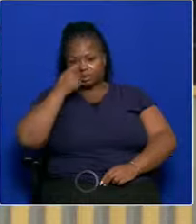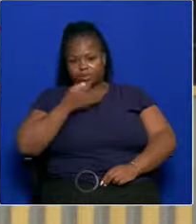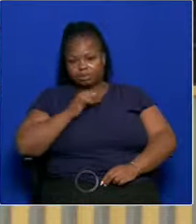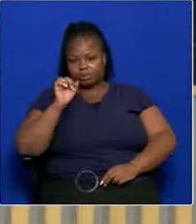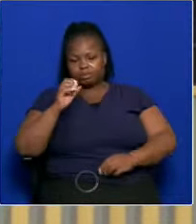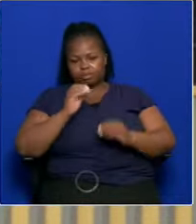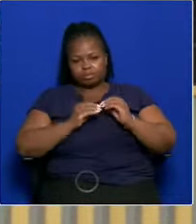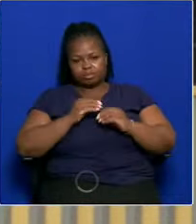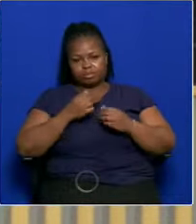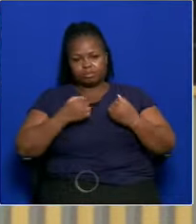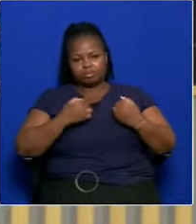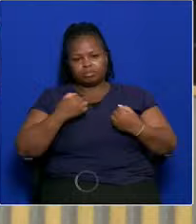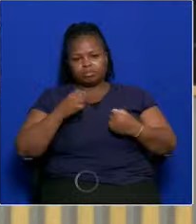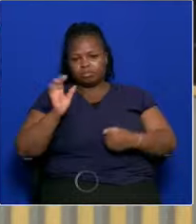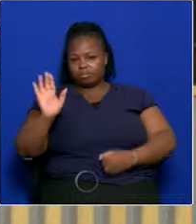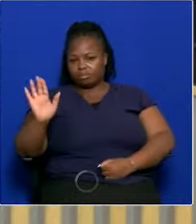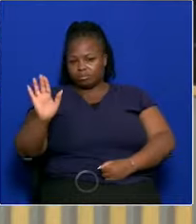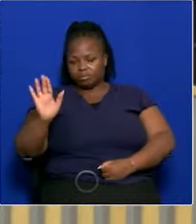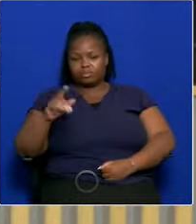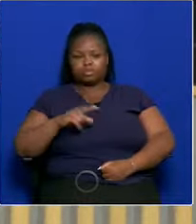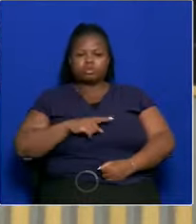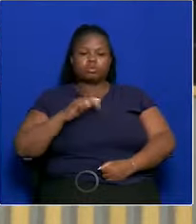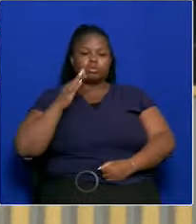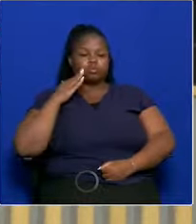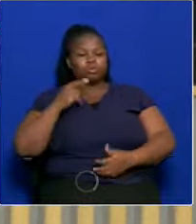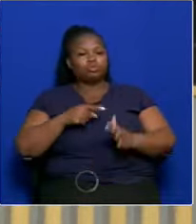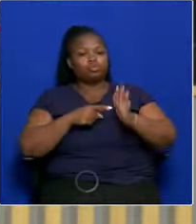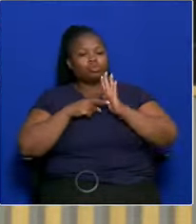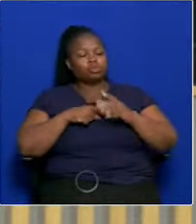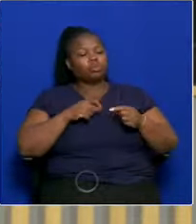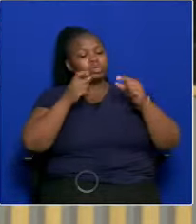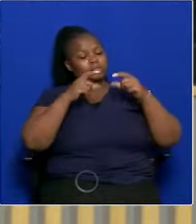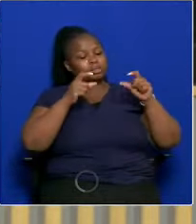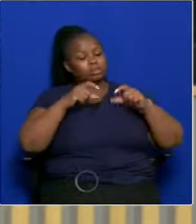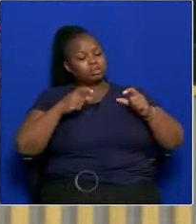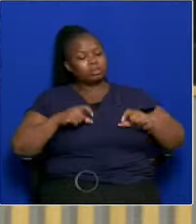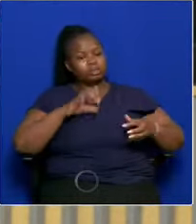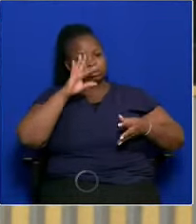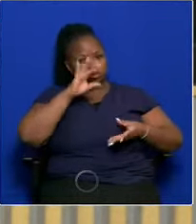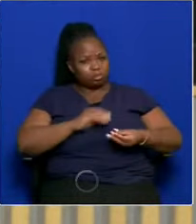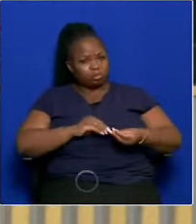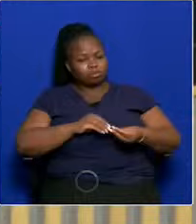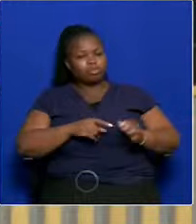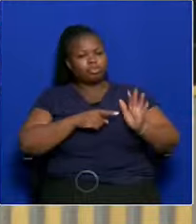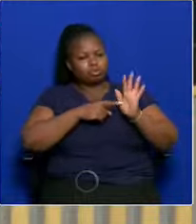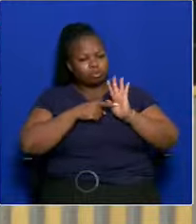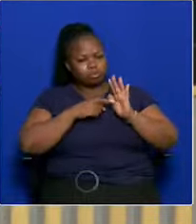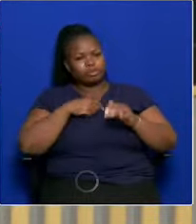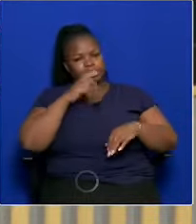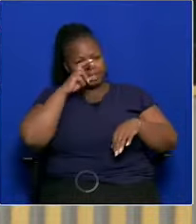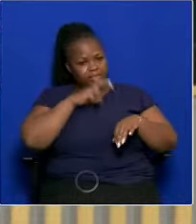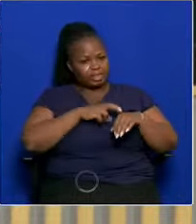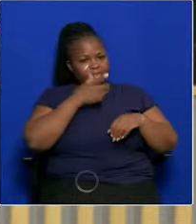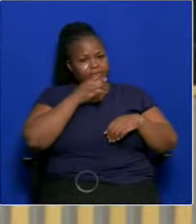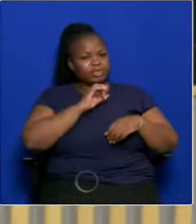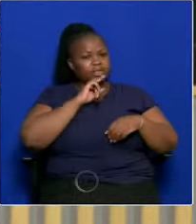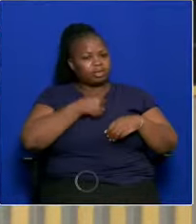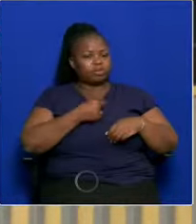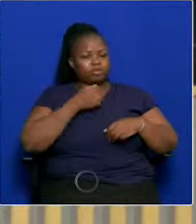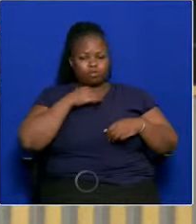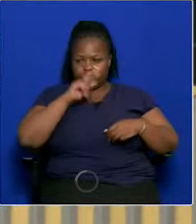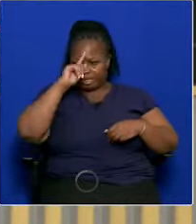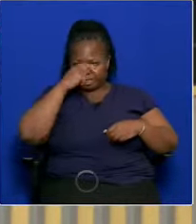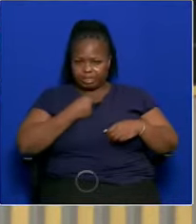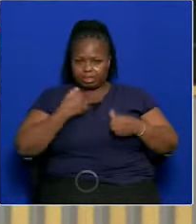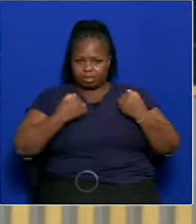vehicle. So when you show us these things, you must show us that I needed 70,000 for my son's vehicle, and